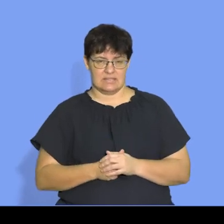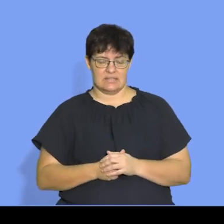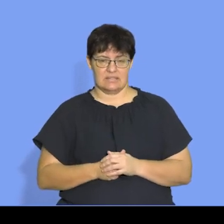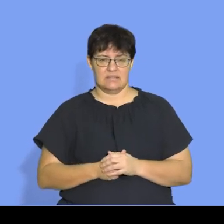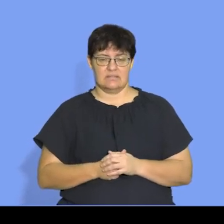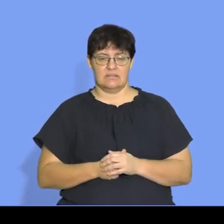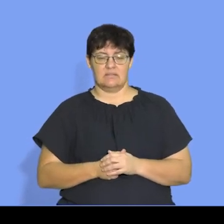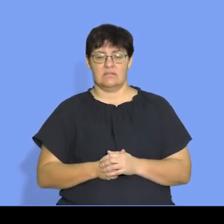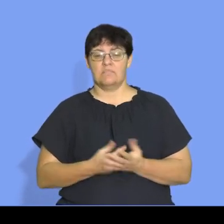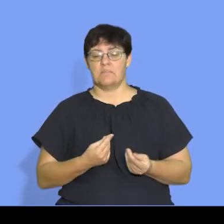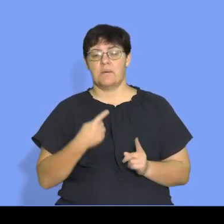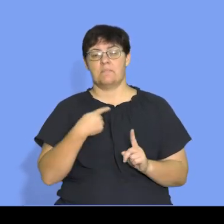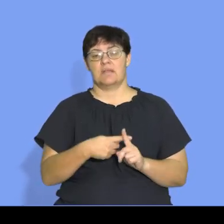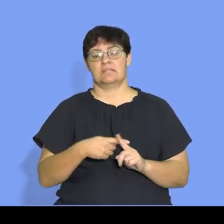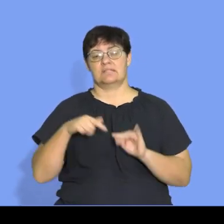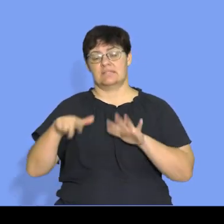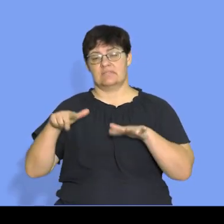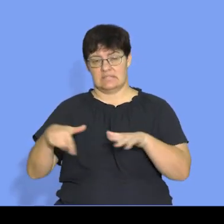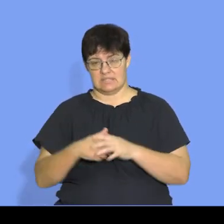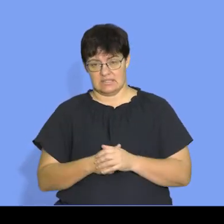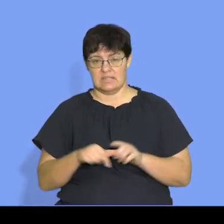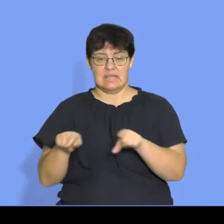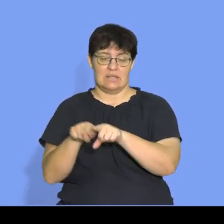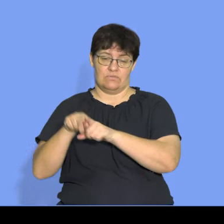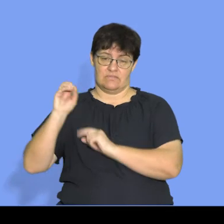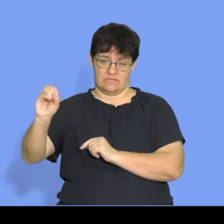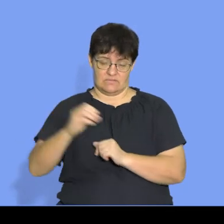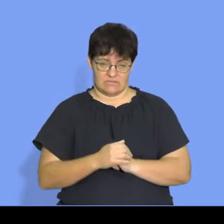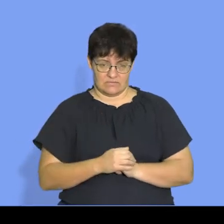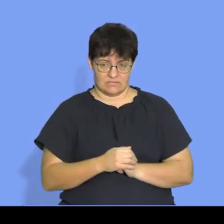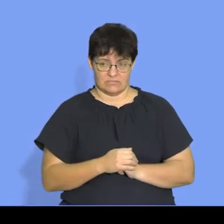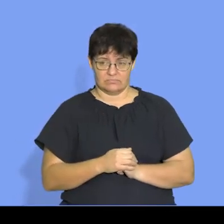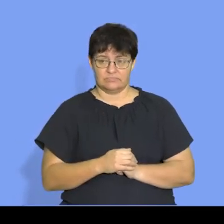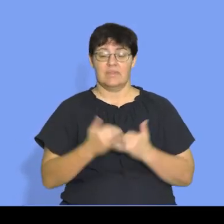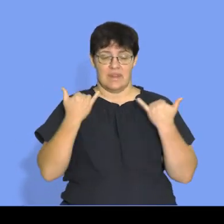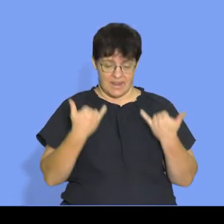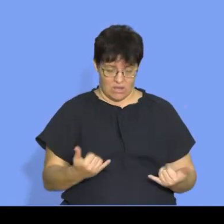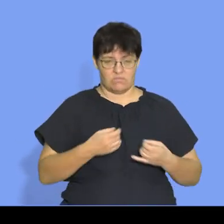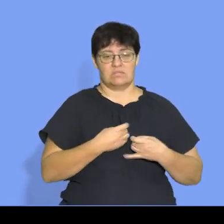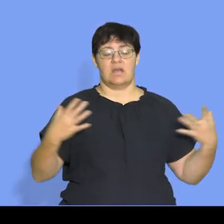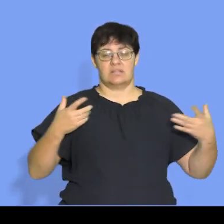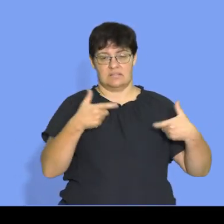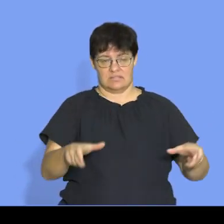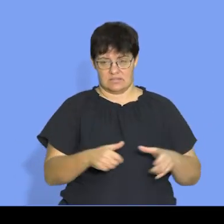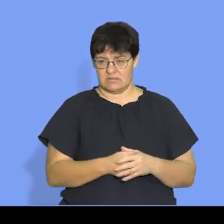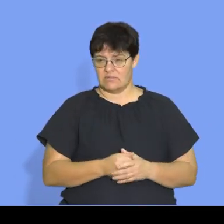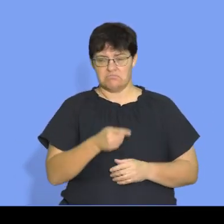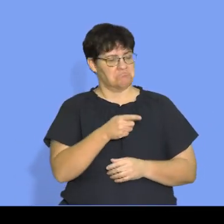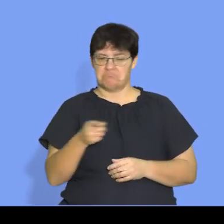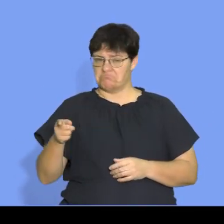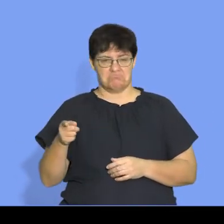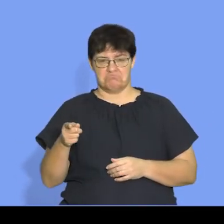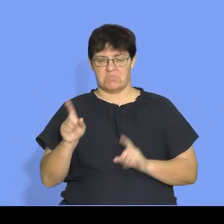give me plus 17 equal to 0. And then you can already see that this I cannot